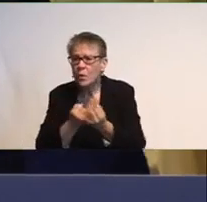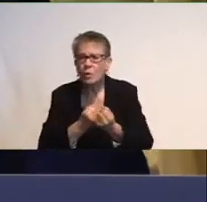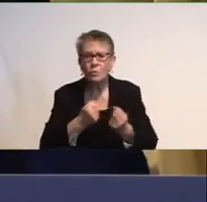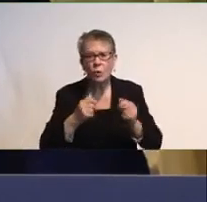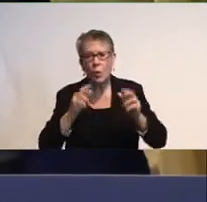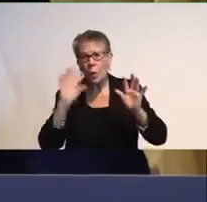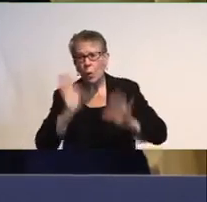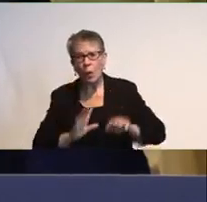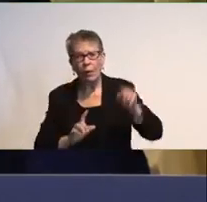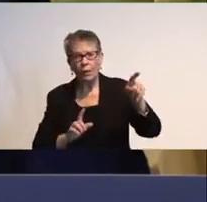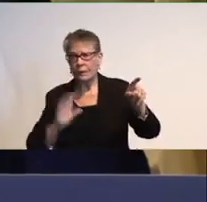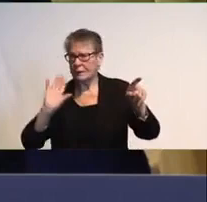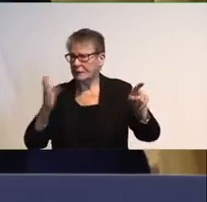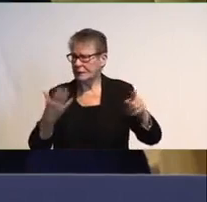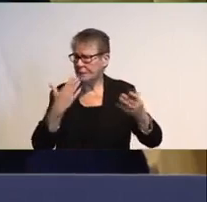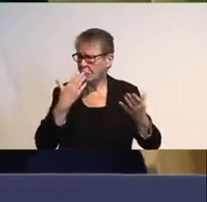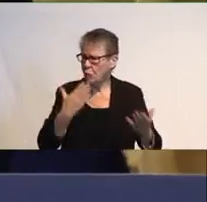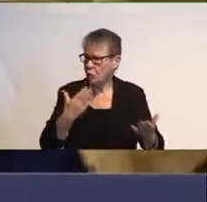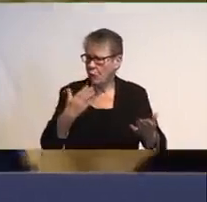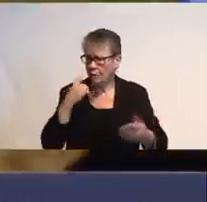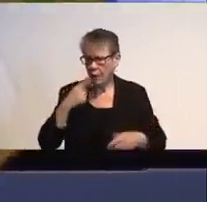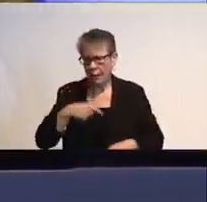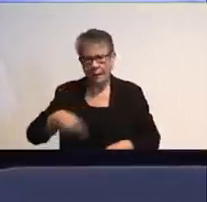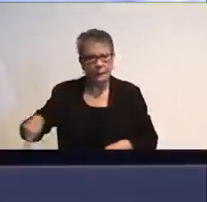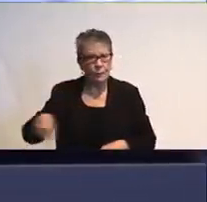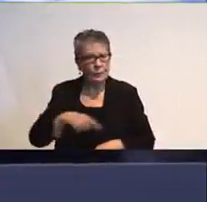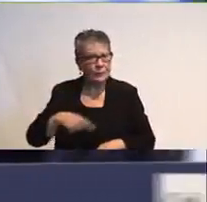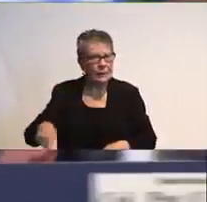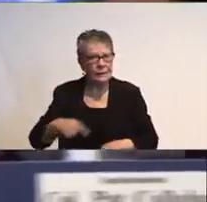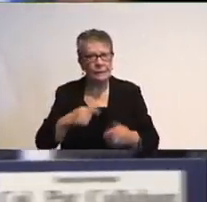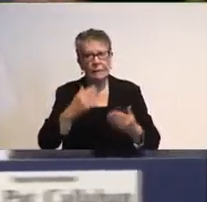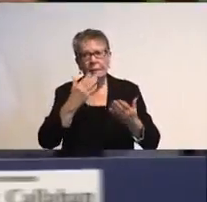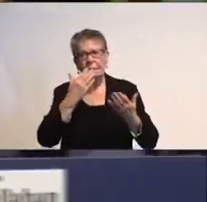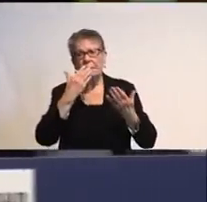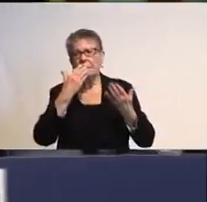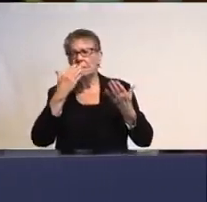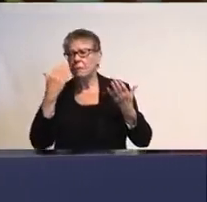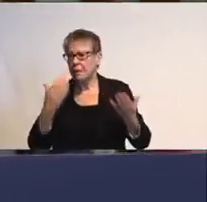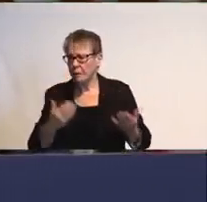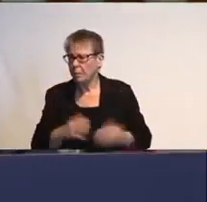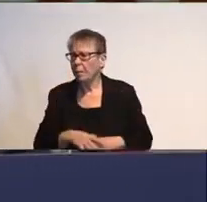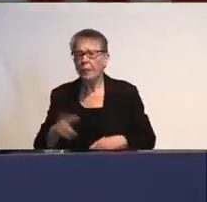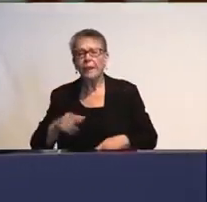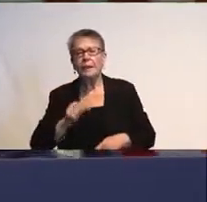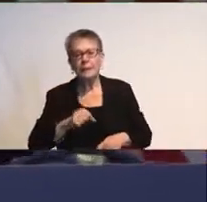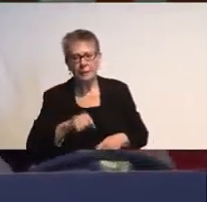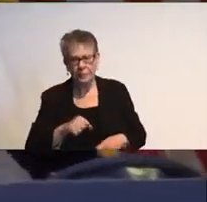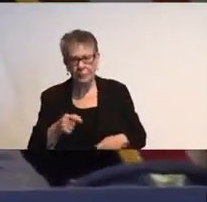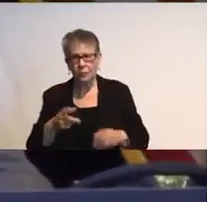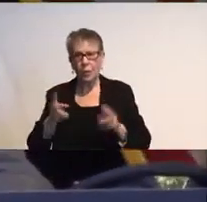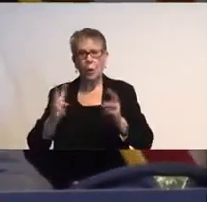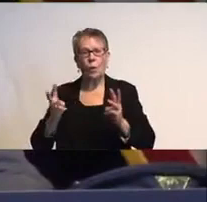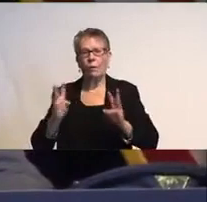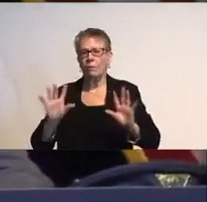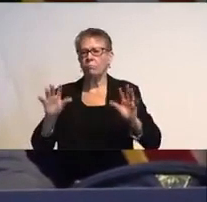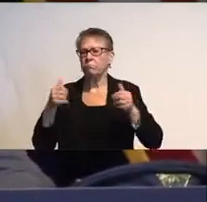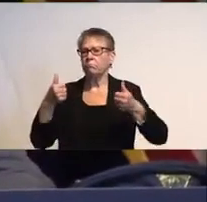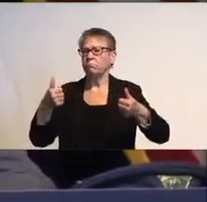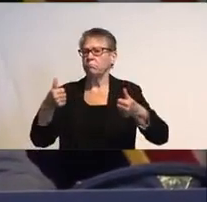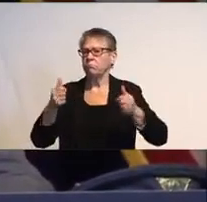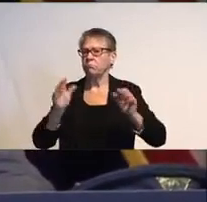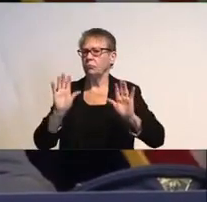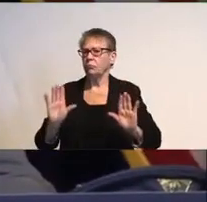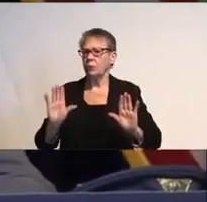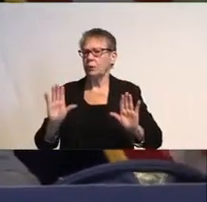great. Anything you got, great to have you as always. Thanks, Governor. Good afternoon. Yes, a great week of weather ahead from the report I got this